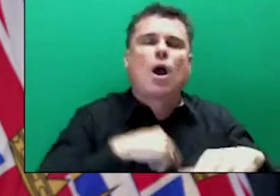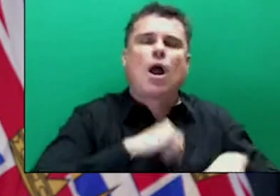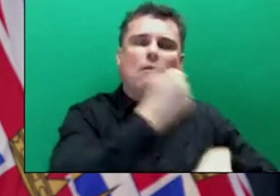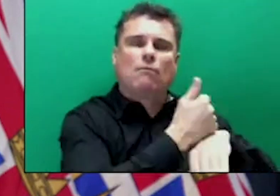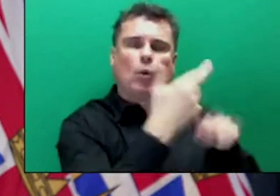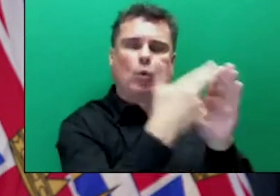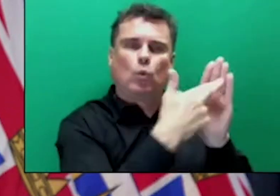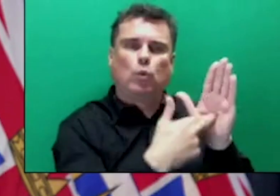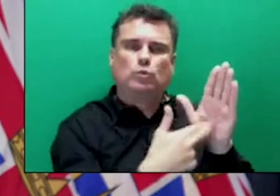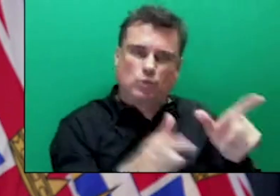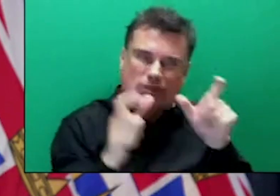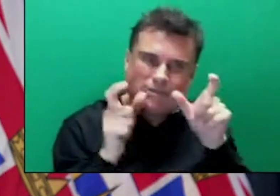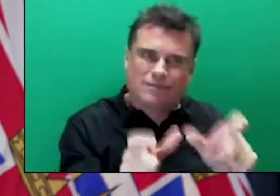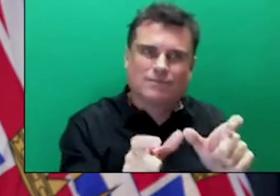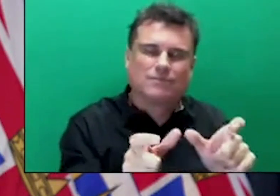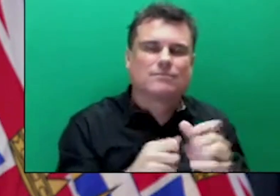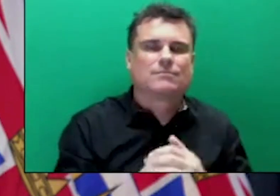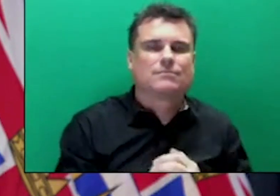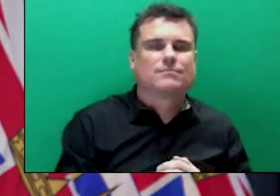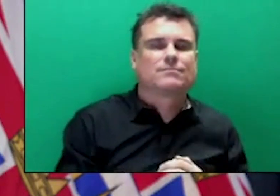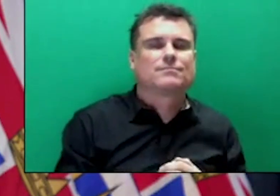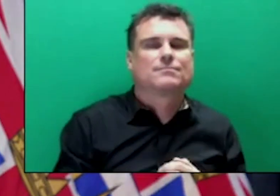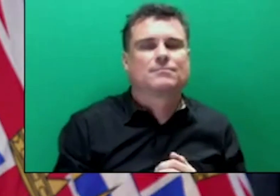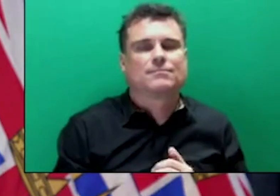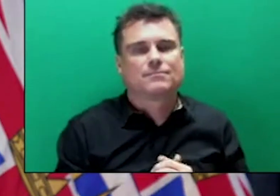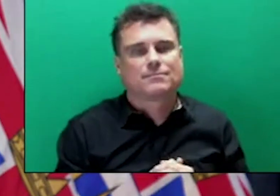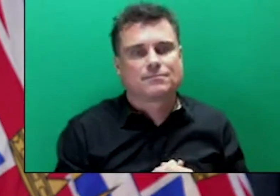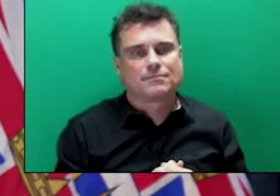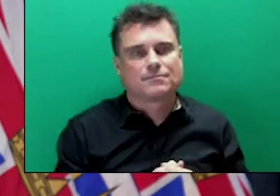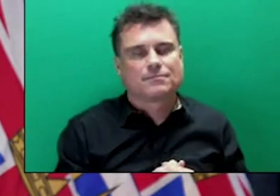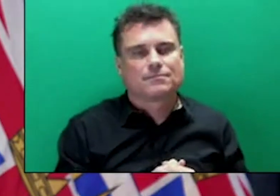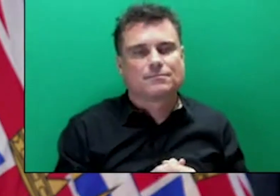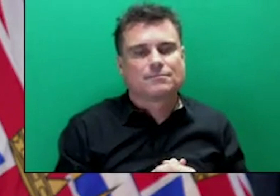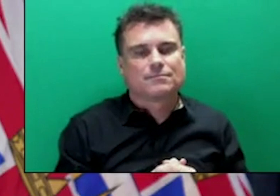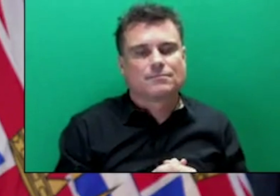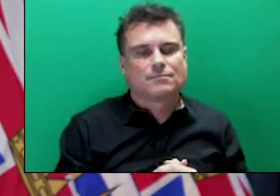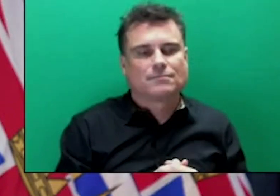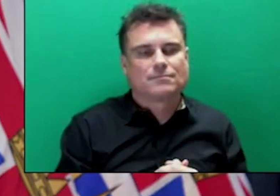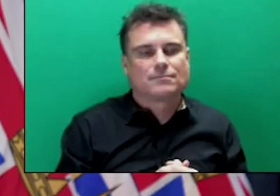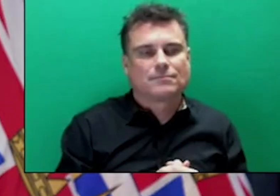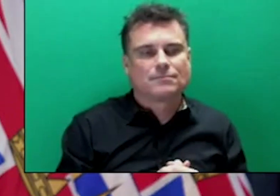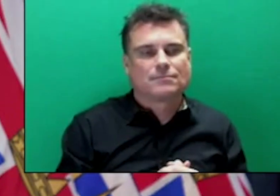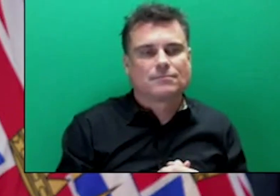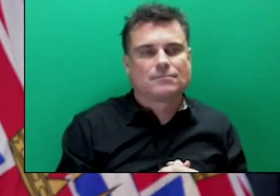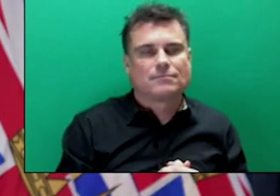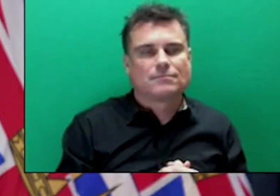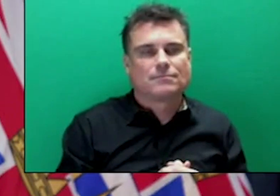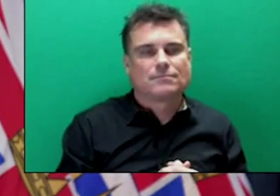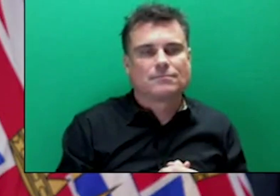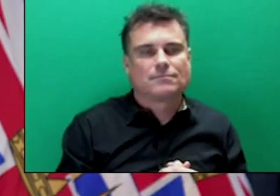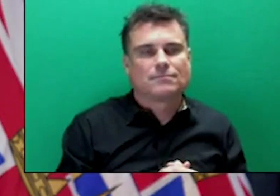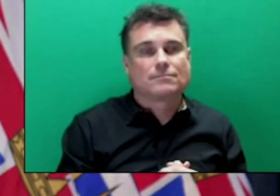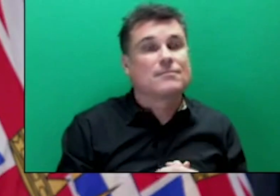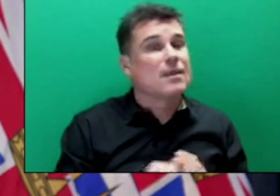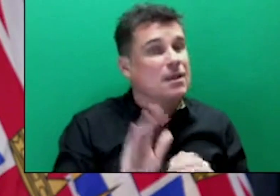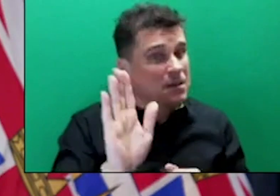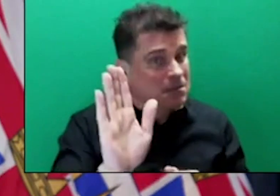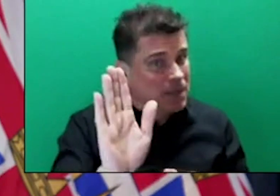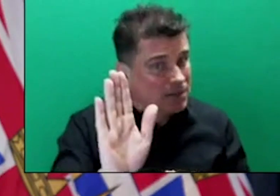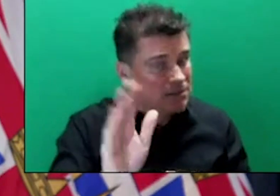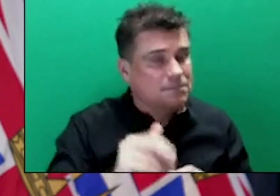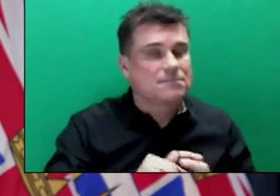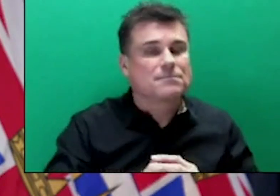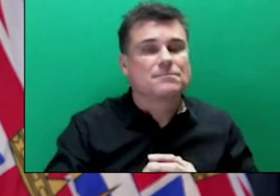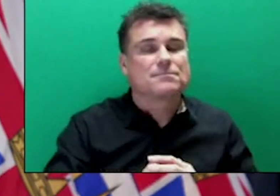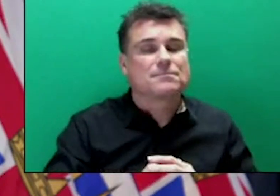We are now seeing that those are not enough right now. But I want to turn it around and talk about the vast majority of